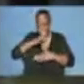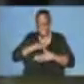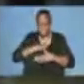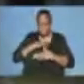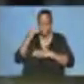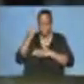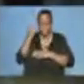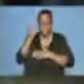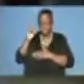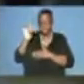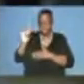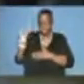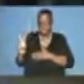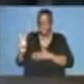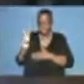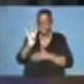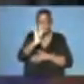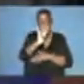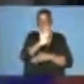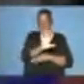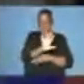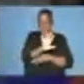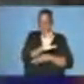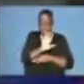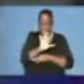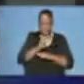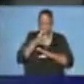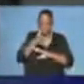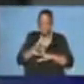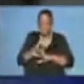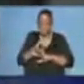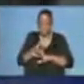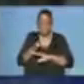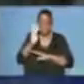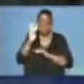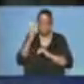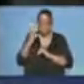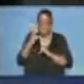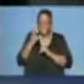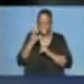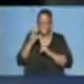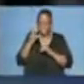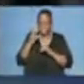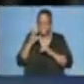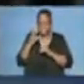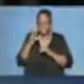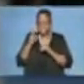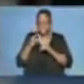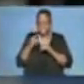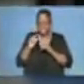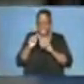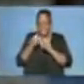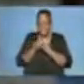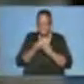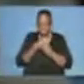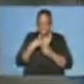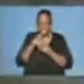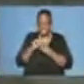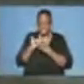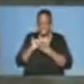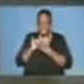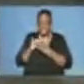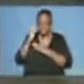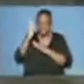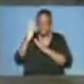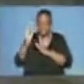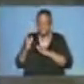an 82-75 win over the fourth-ranked team in the world, Argentina. They win the pre-Olympic qualifier tournament and move one step